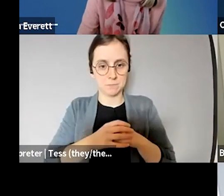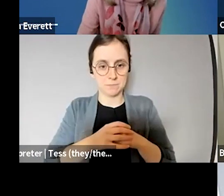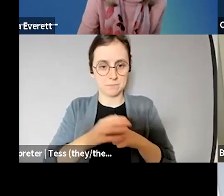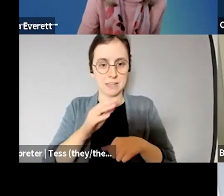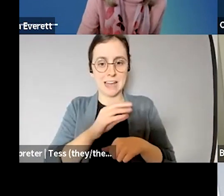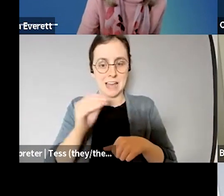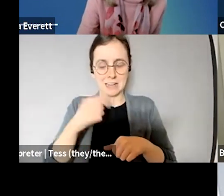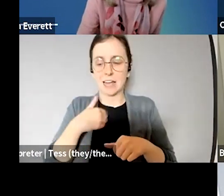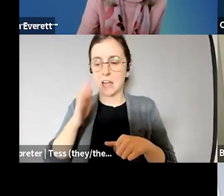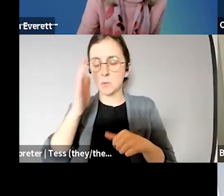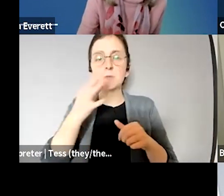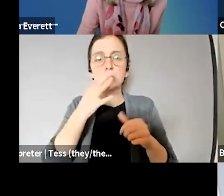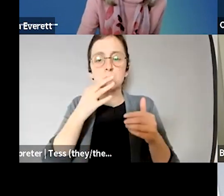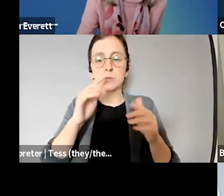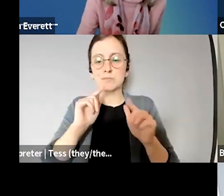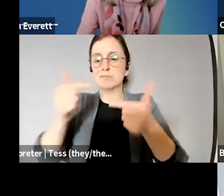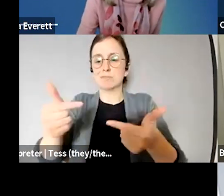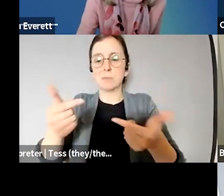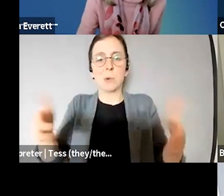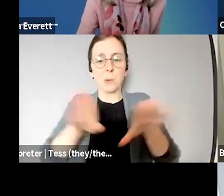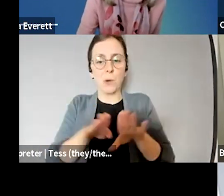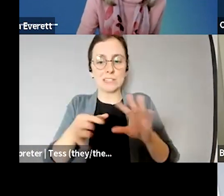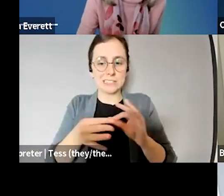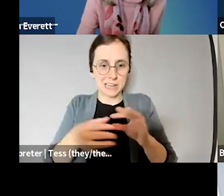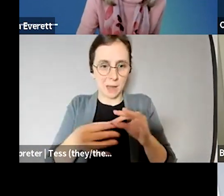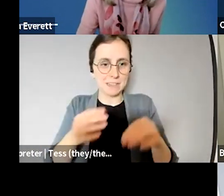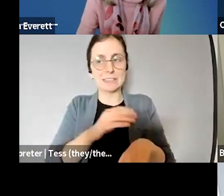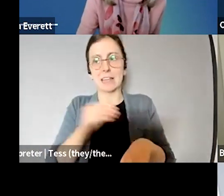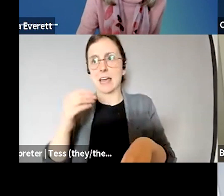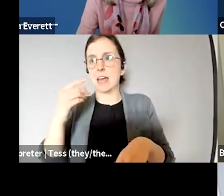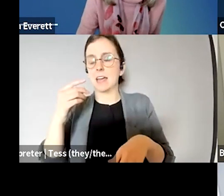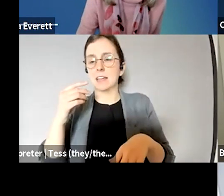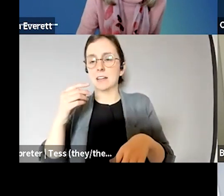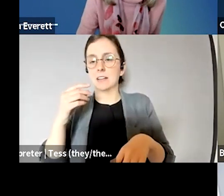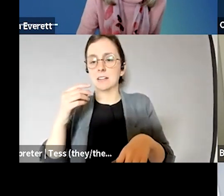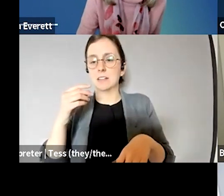but texting and those kind of things, and the aid of who's calling. And someone did bring up,